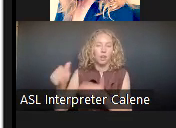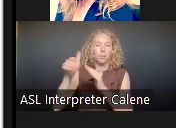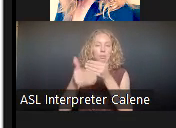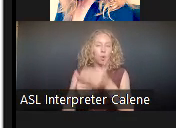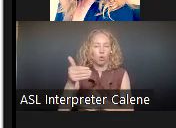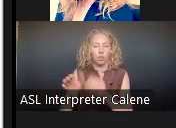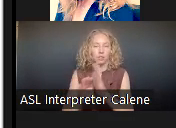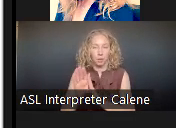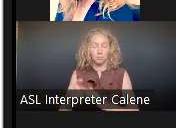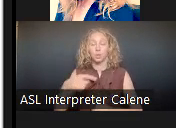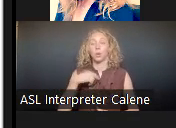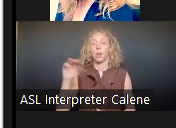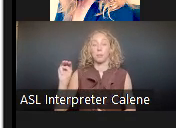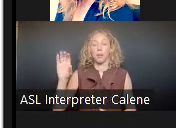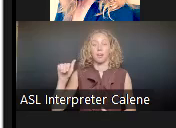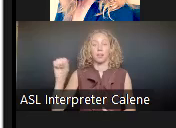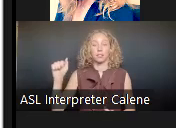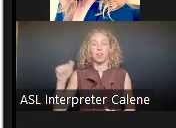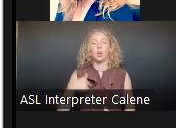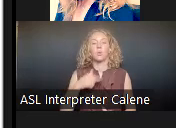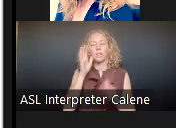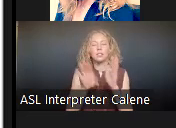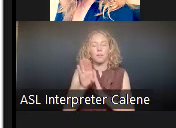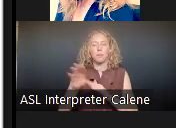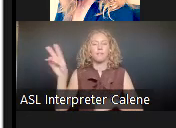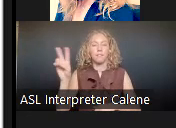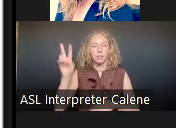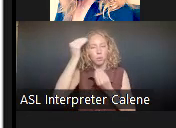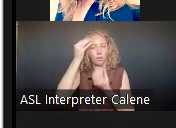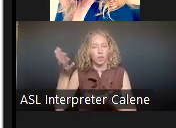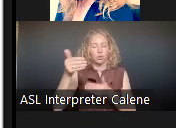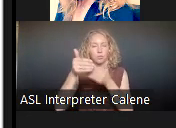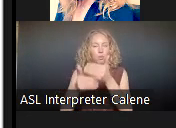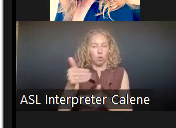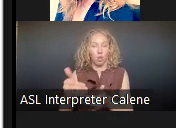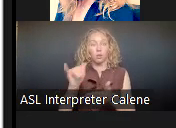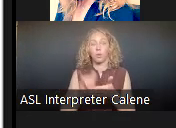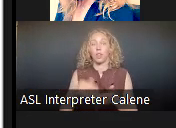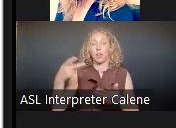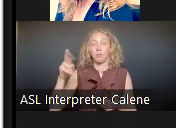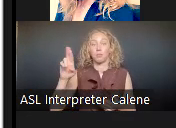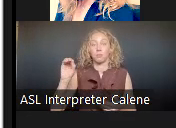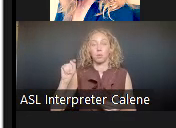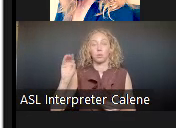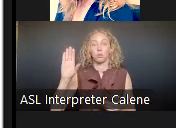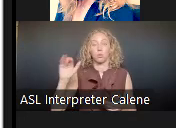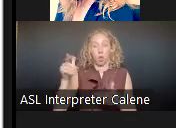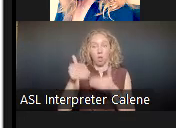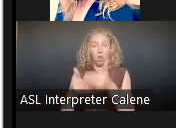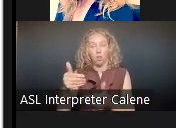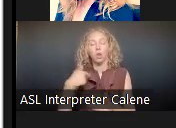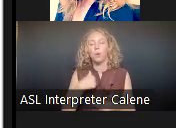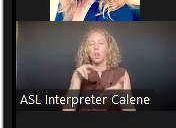MCASA sat down to develop a victim notification protocol. In looking at that protocol, we reviewed current best